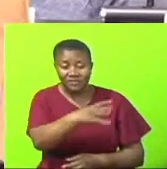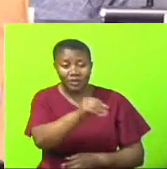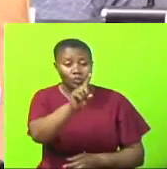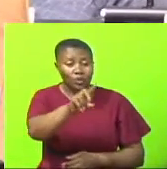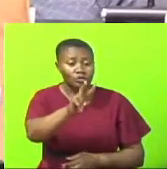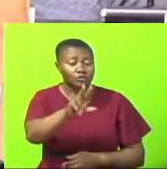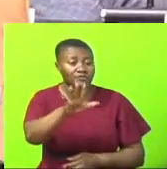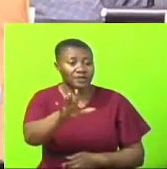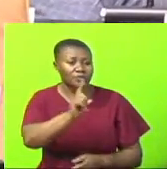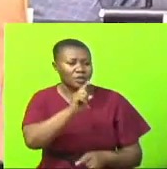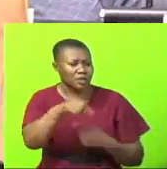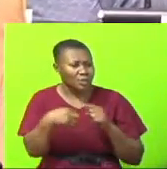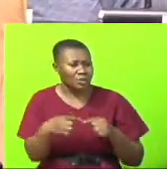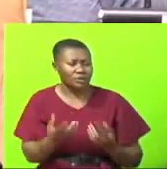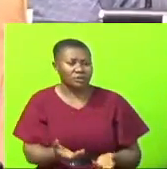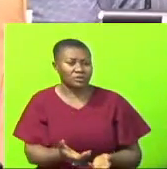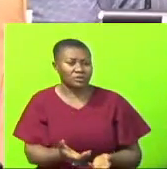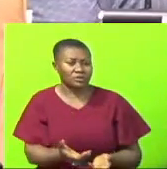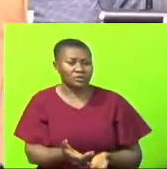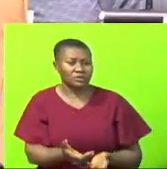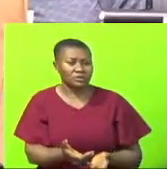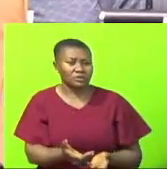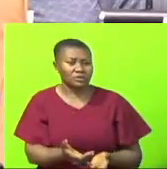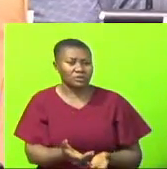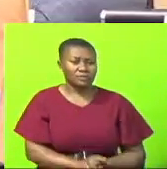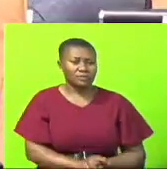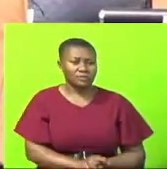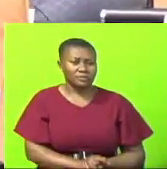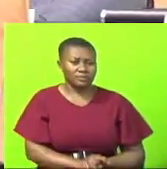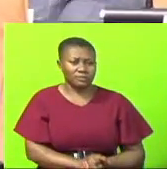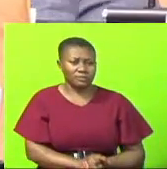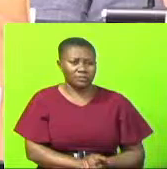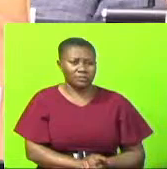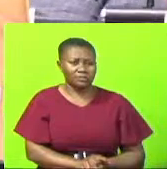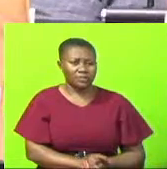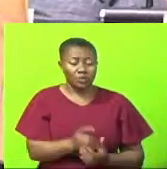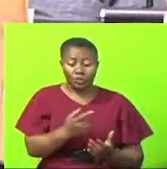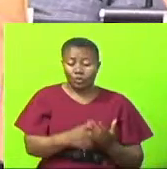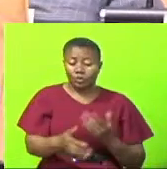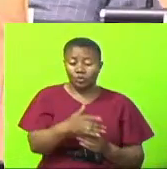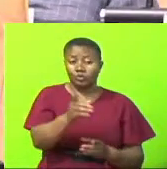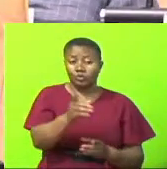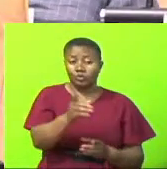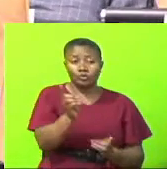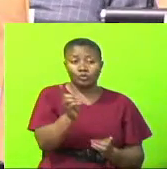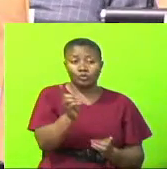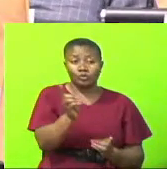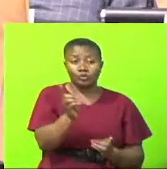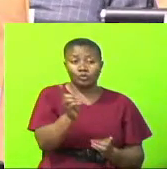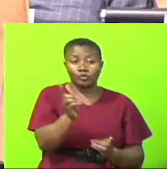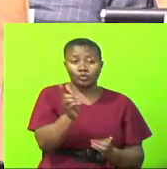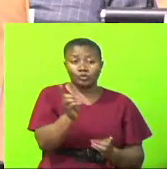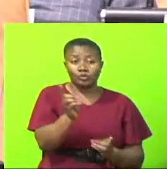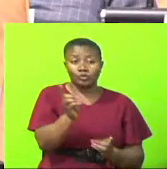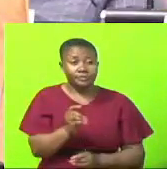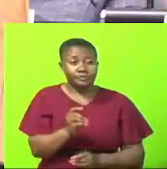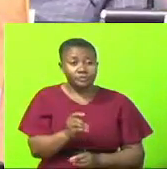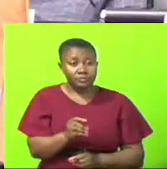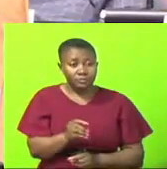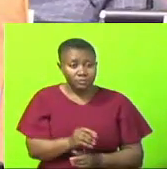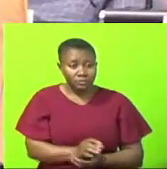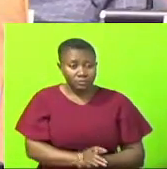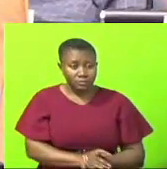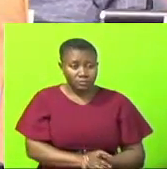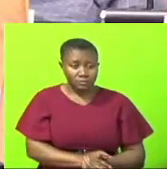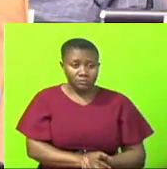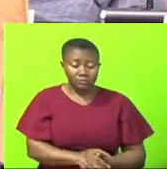supreme, is sovereign. And therefore, whatever you do, you must have recourse to them. With the greater respect, Mr. Speaker, these